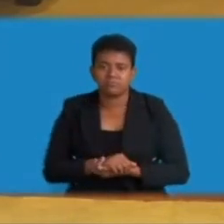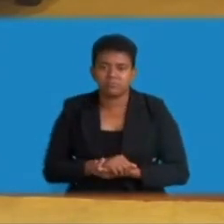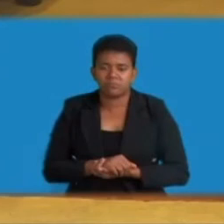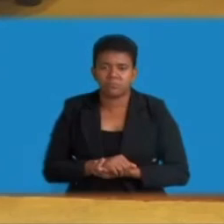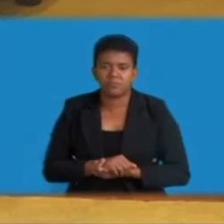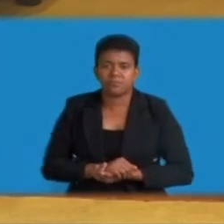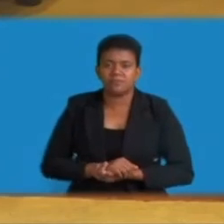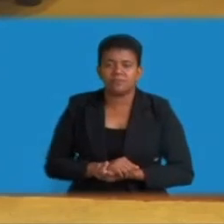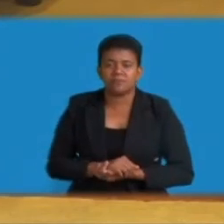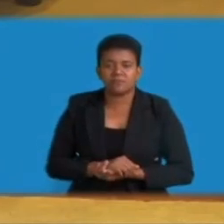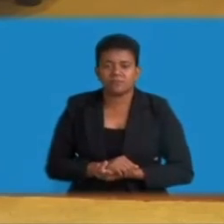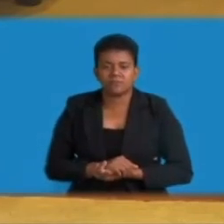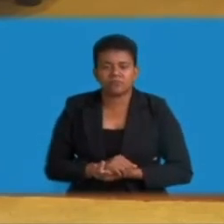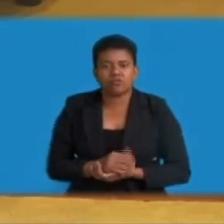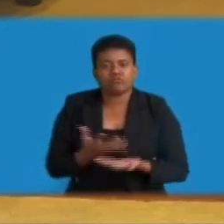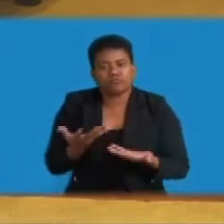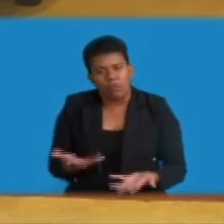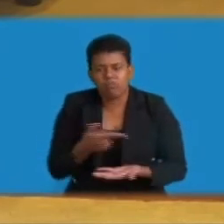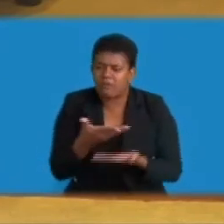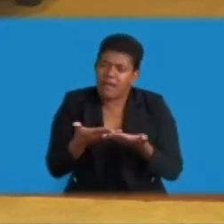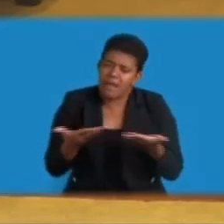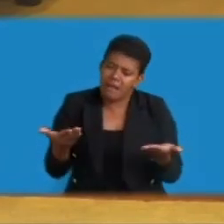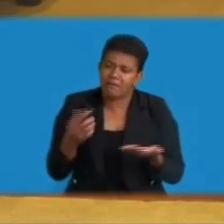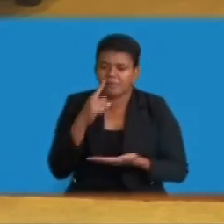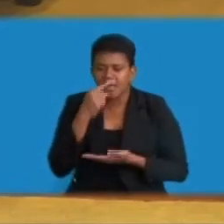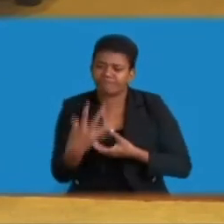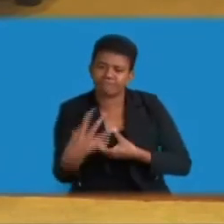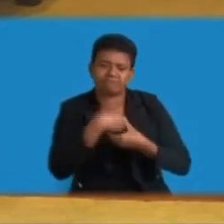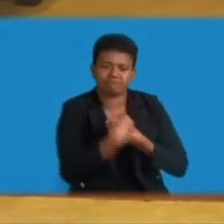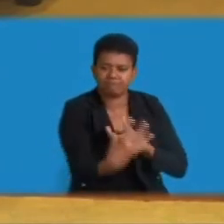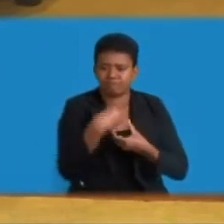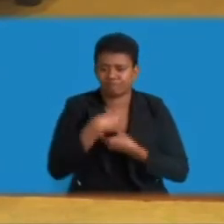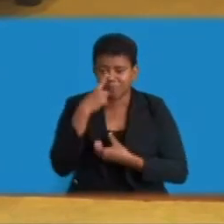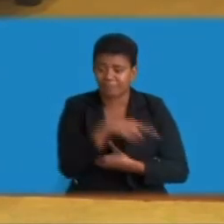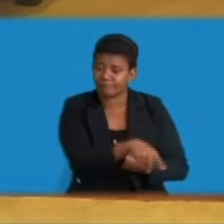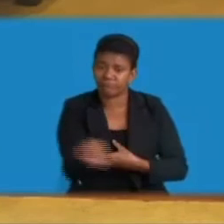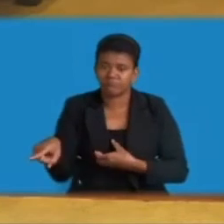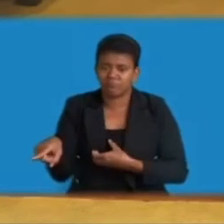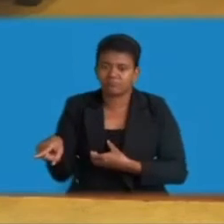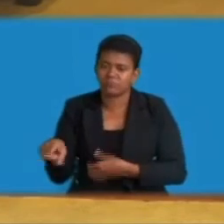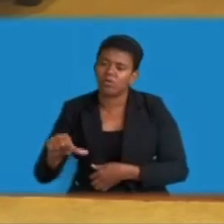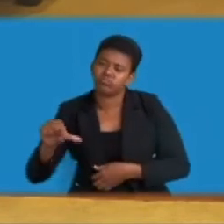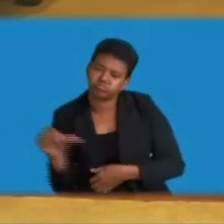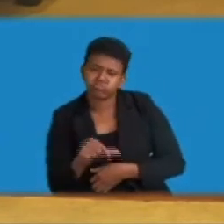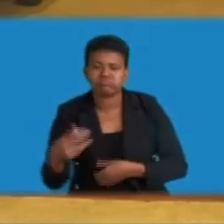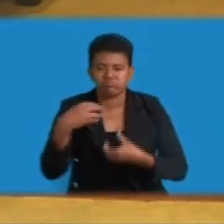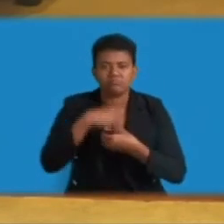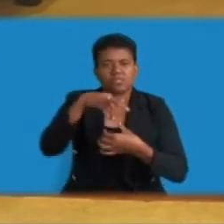And the only way you could have, the ratepayers could have a say, is to have municipal councils